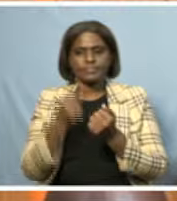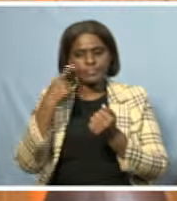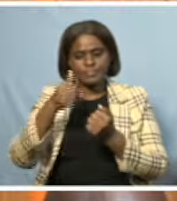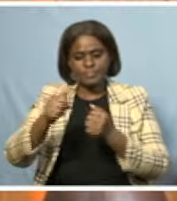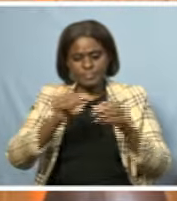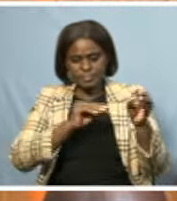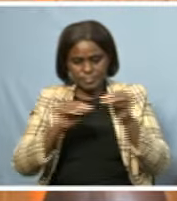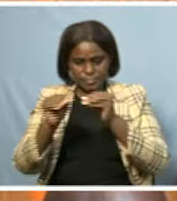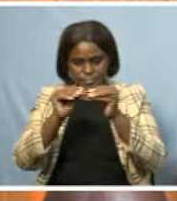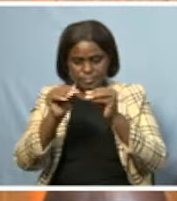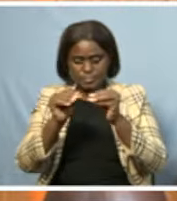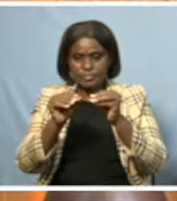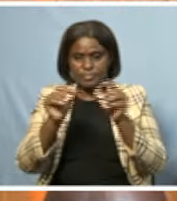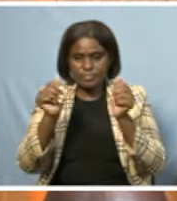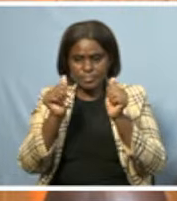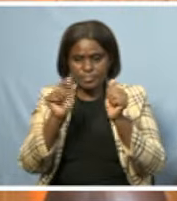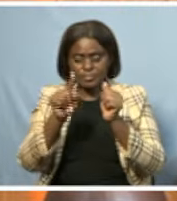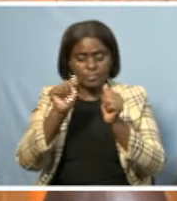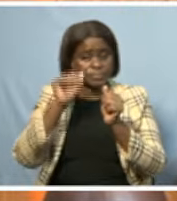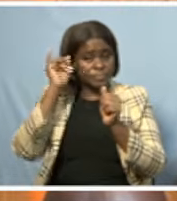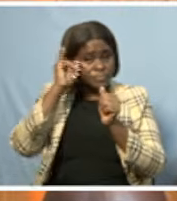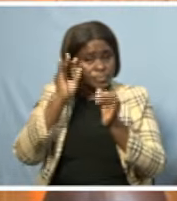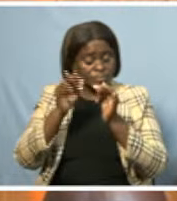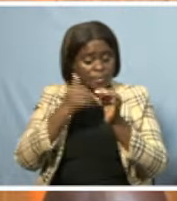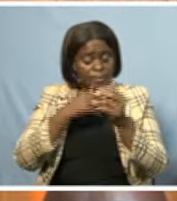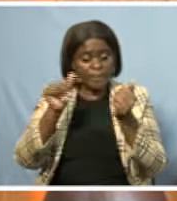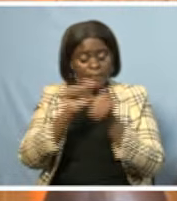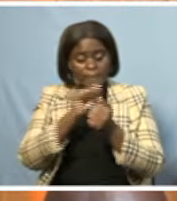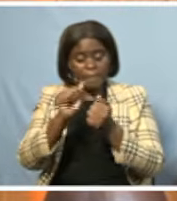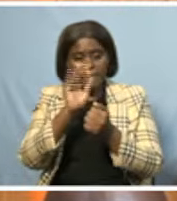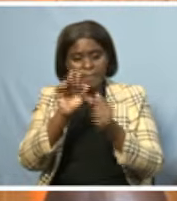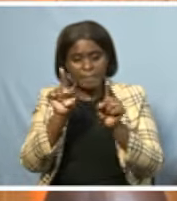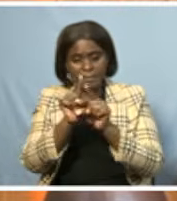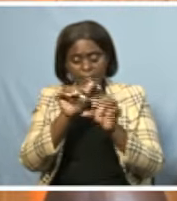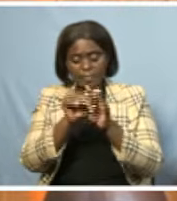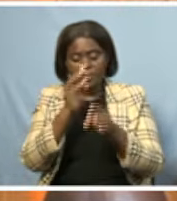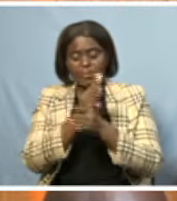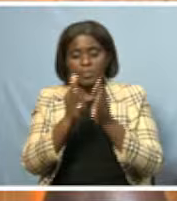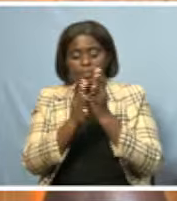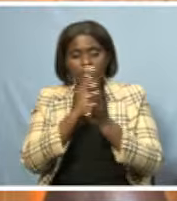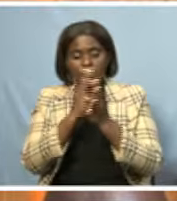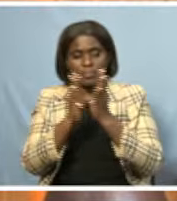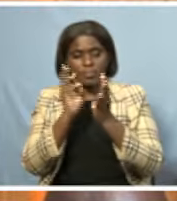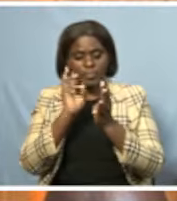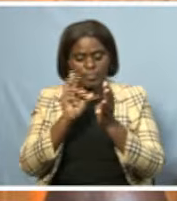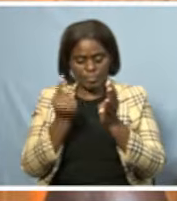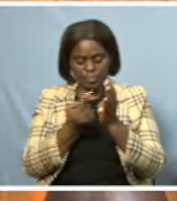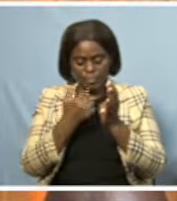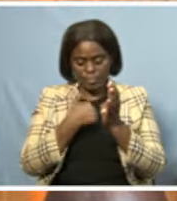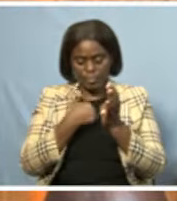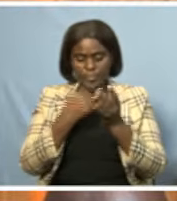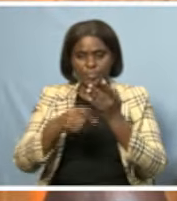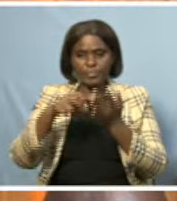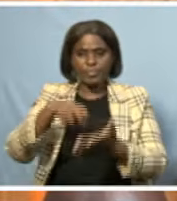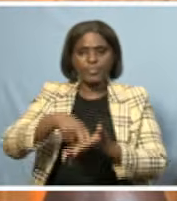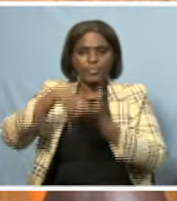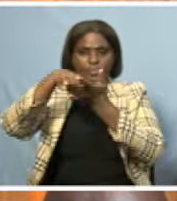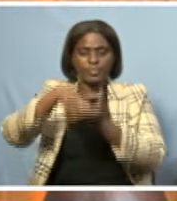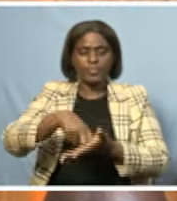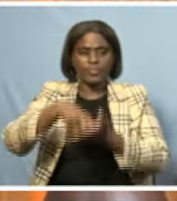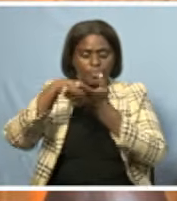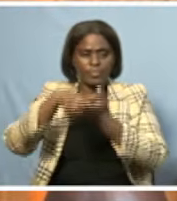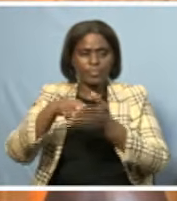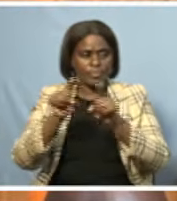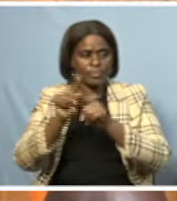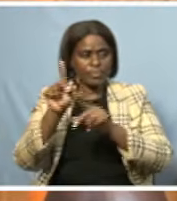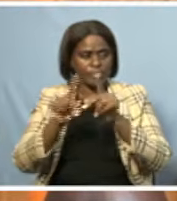move. You can imagine if there is a disaster in this building, we only have one lift, and